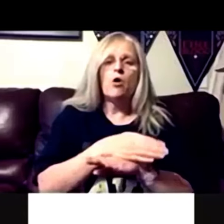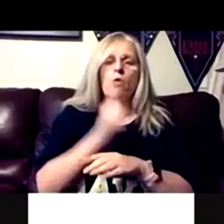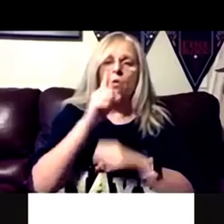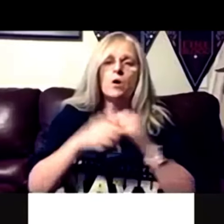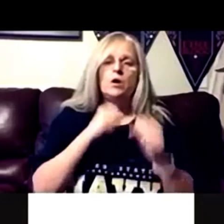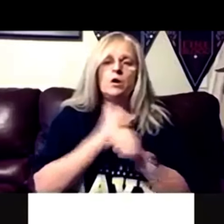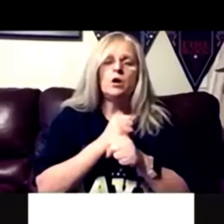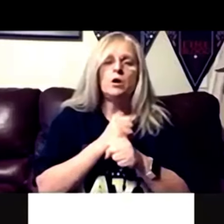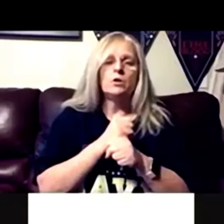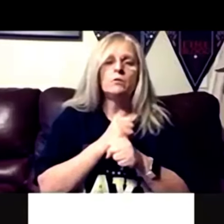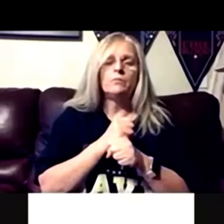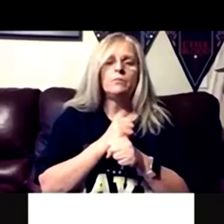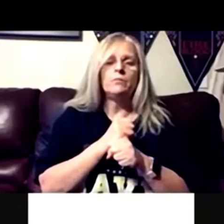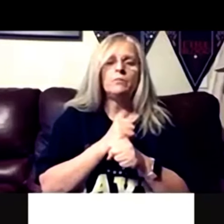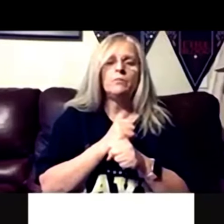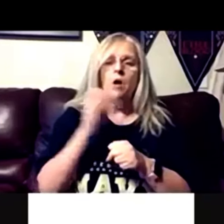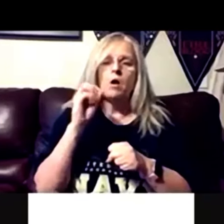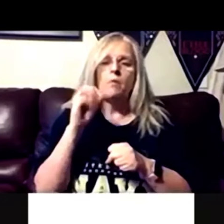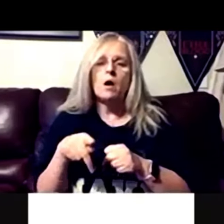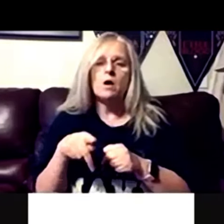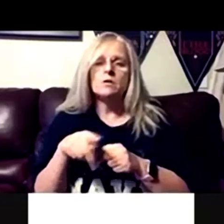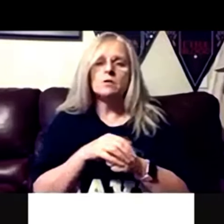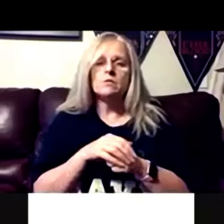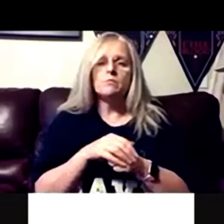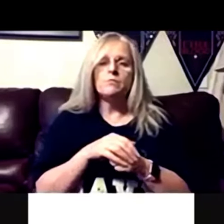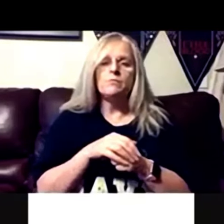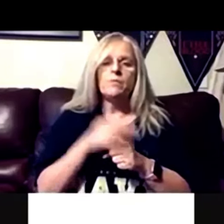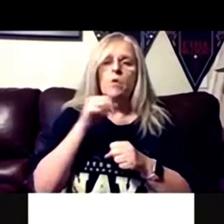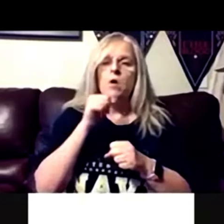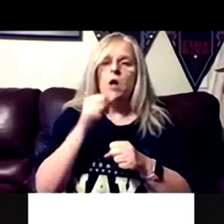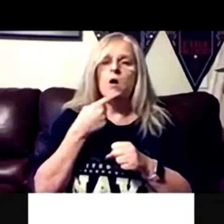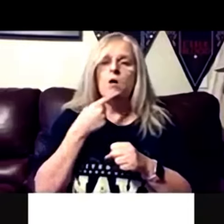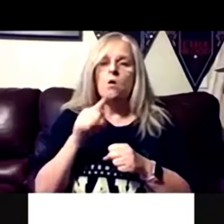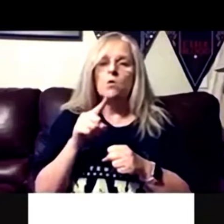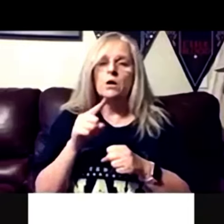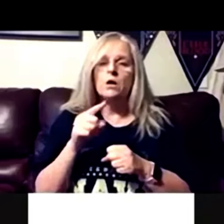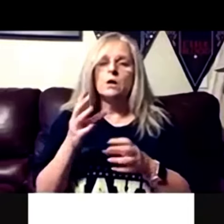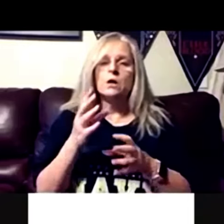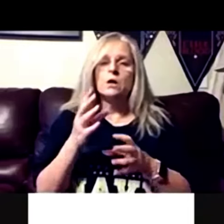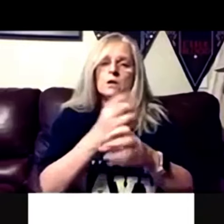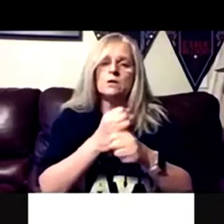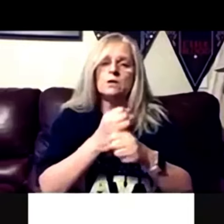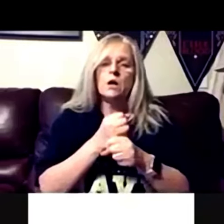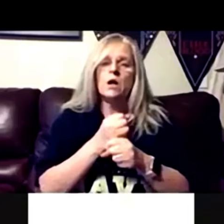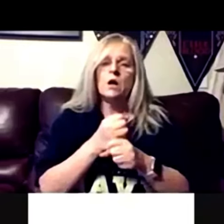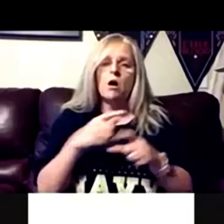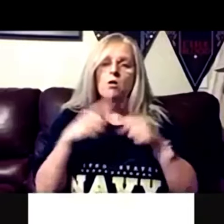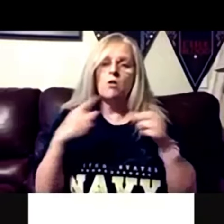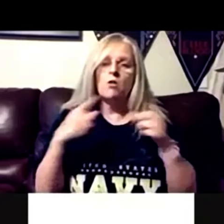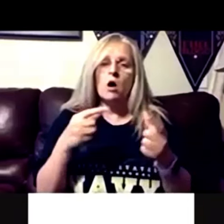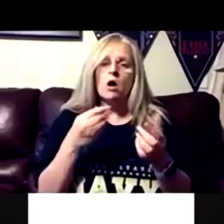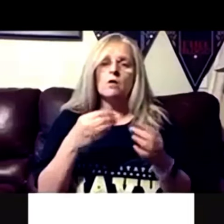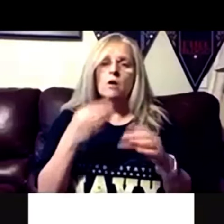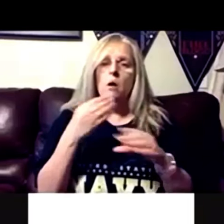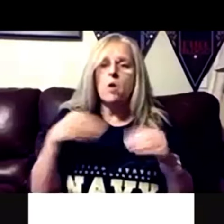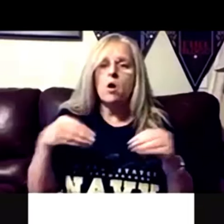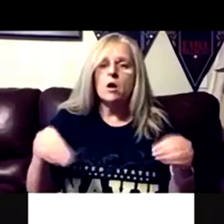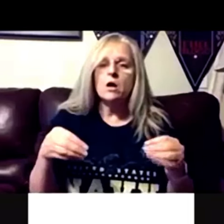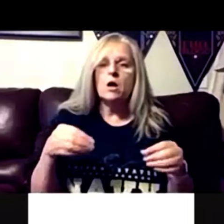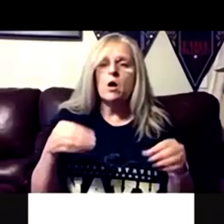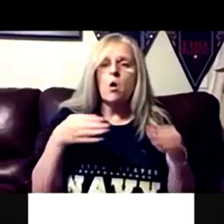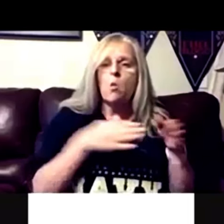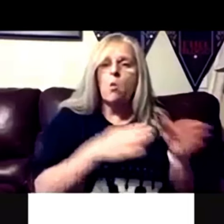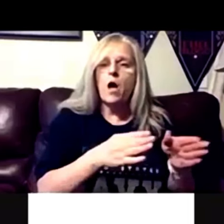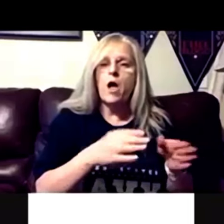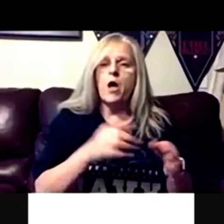year, ONPASSIVE will not only take the majority of the market share away from Zoom, but